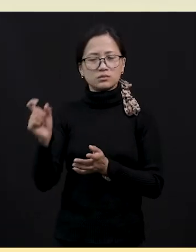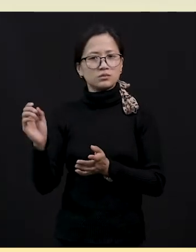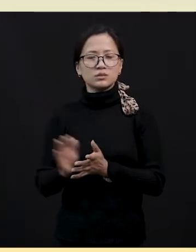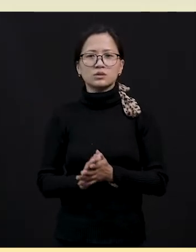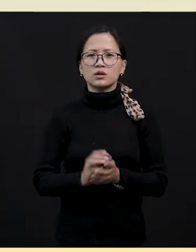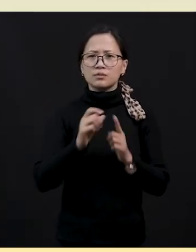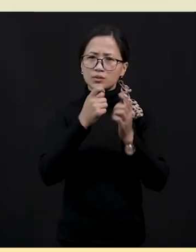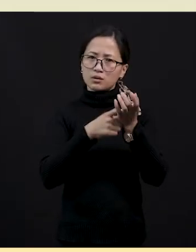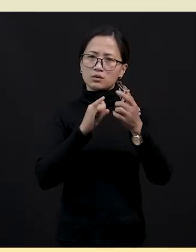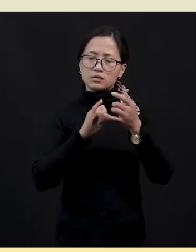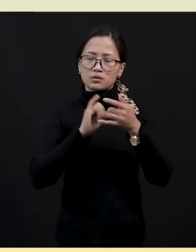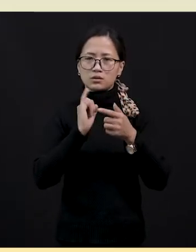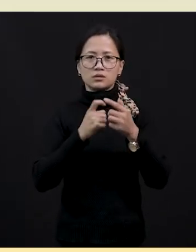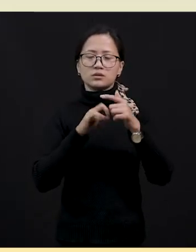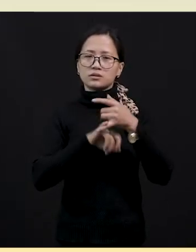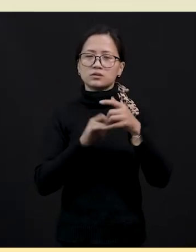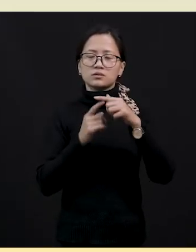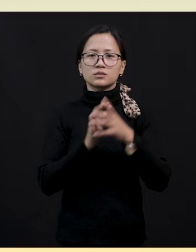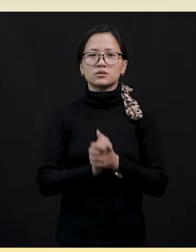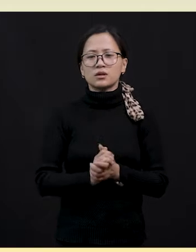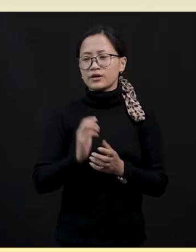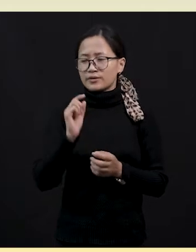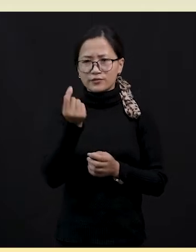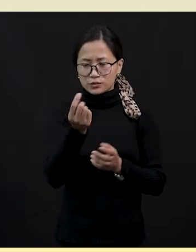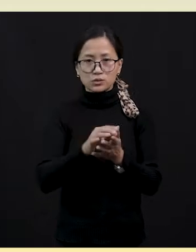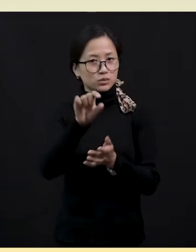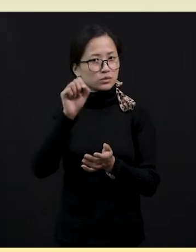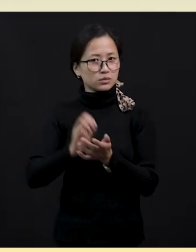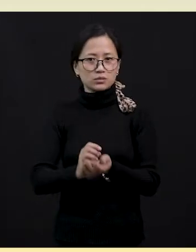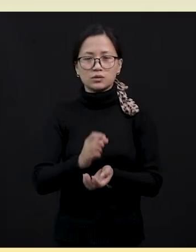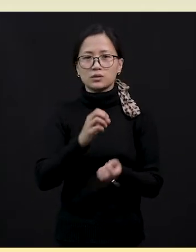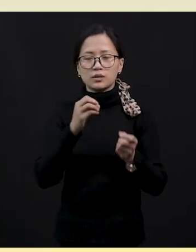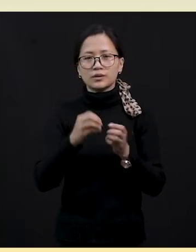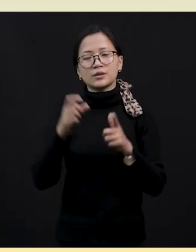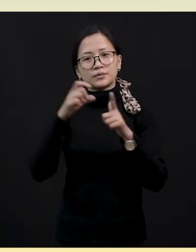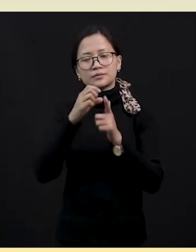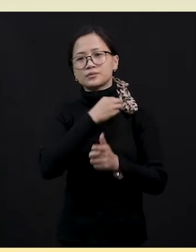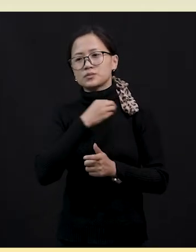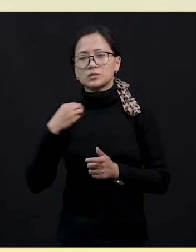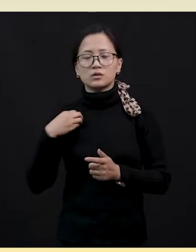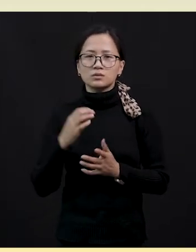the priest, few others also chose doctors, and yet some people said soldiers. Why